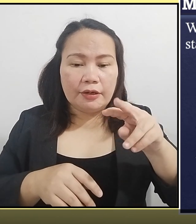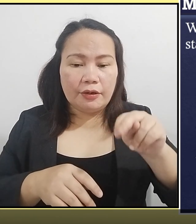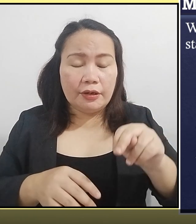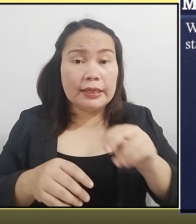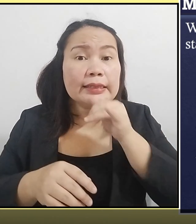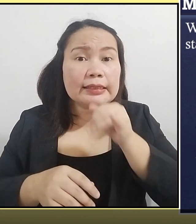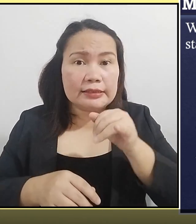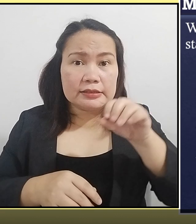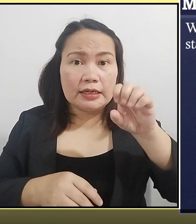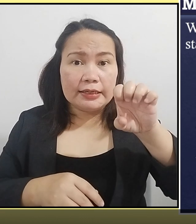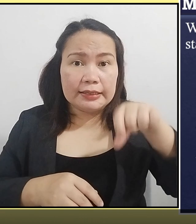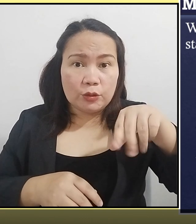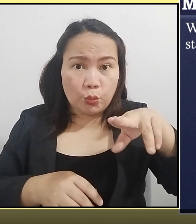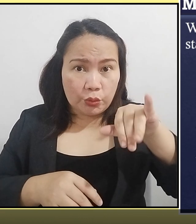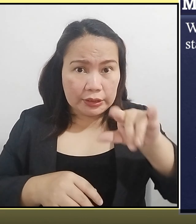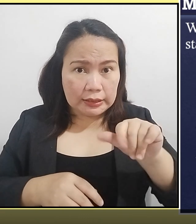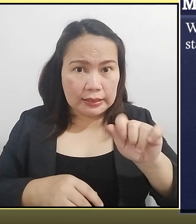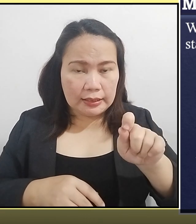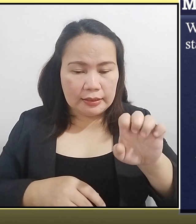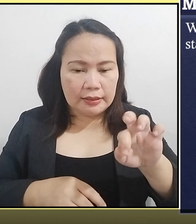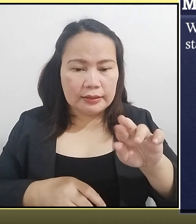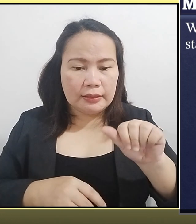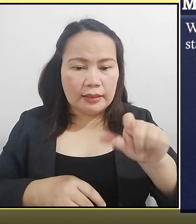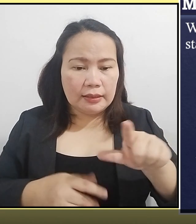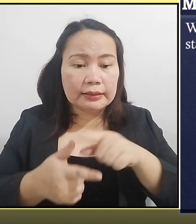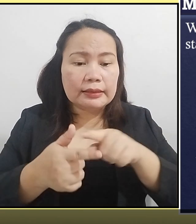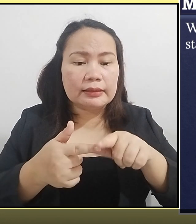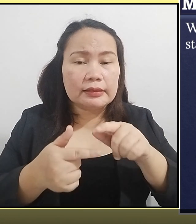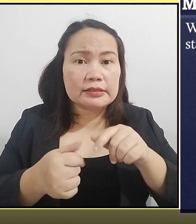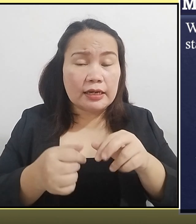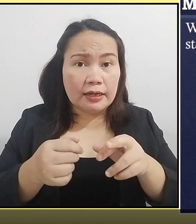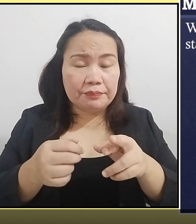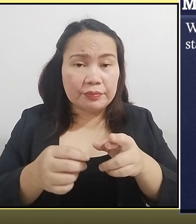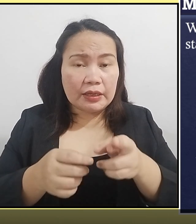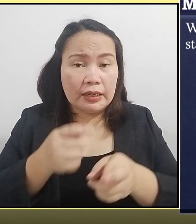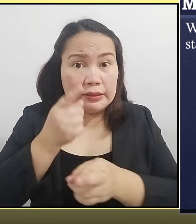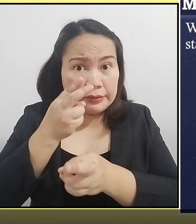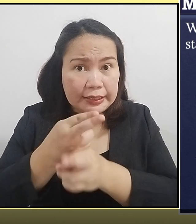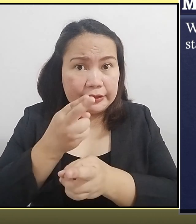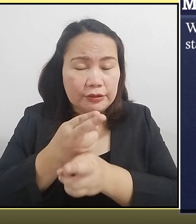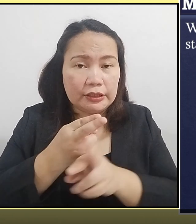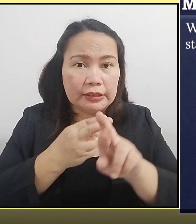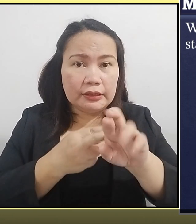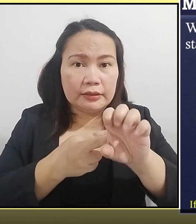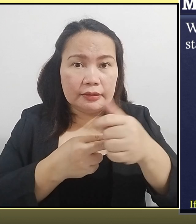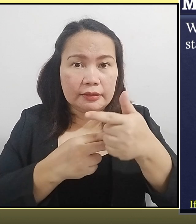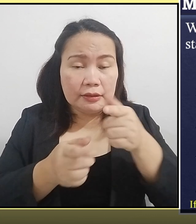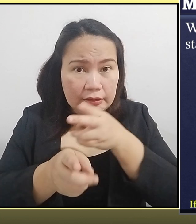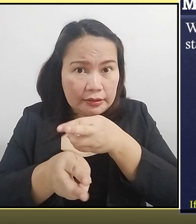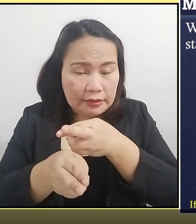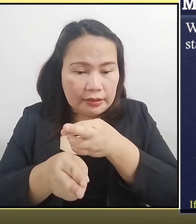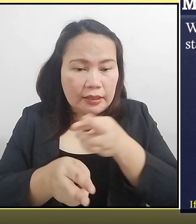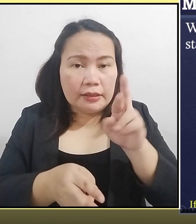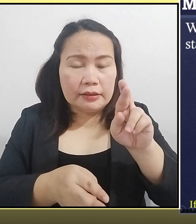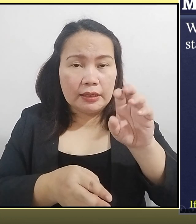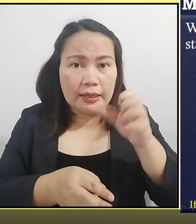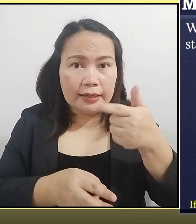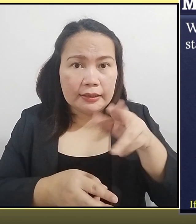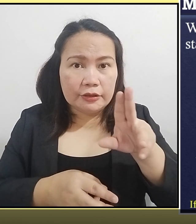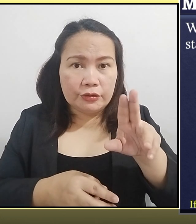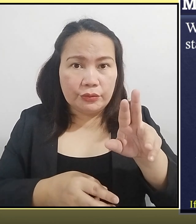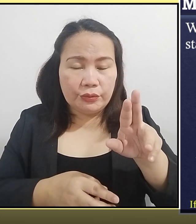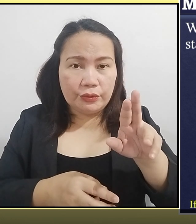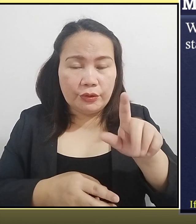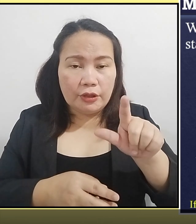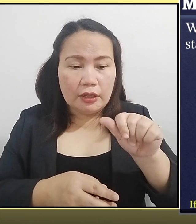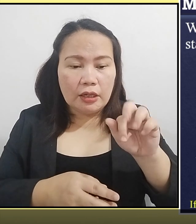polygon. And number 5, an honest student does not cheat during an examination. So, if a